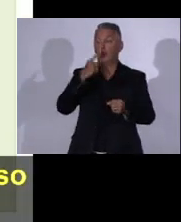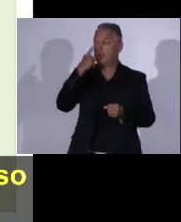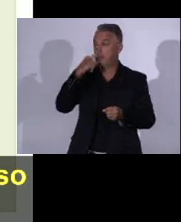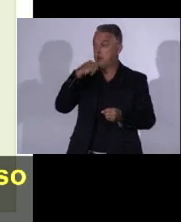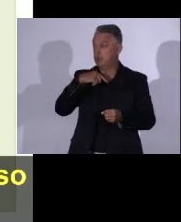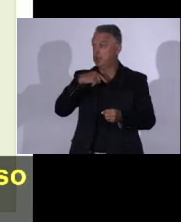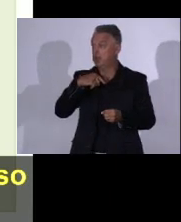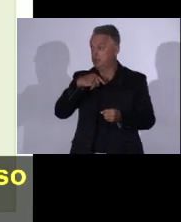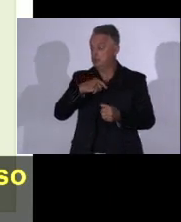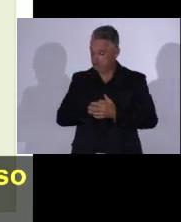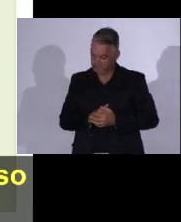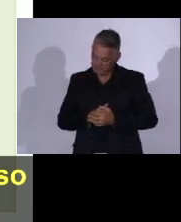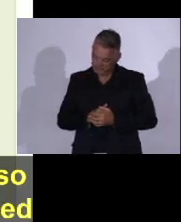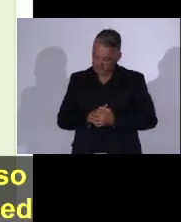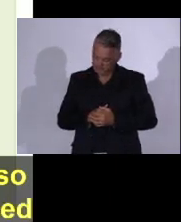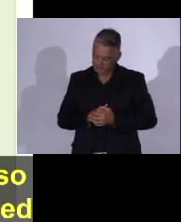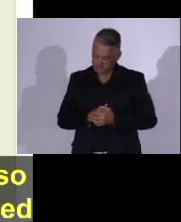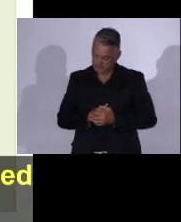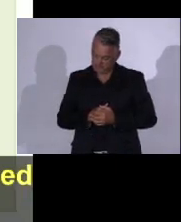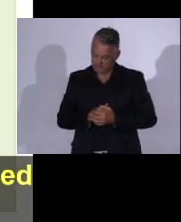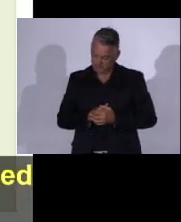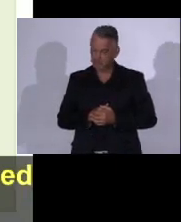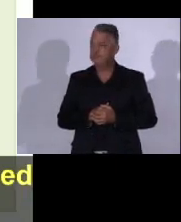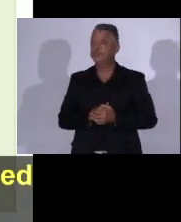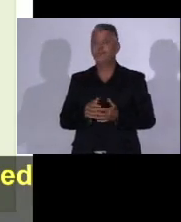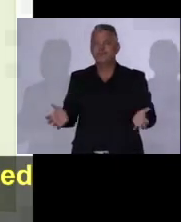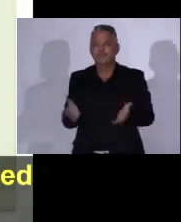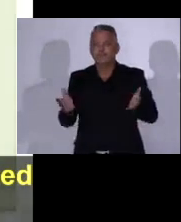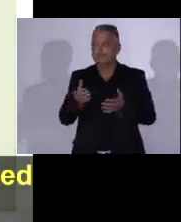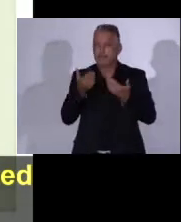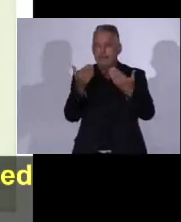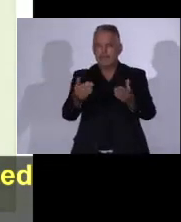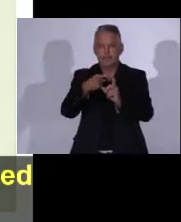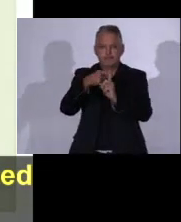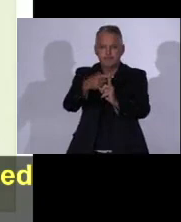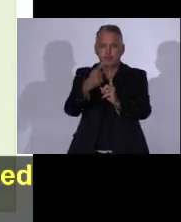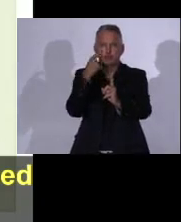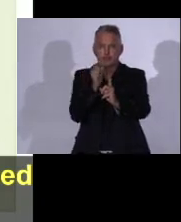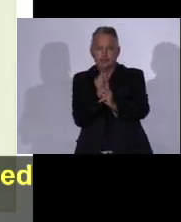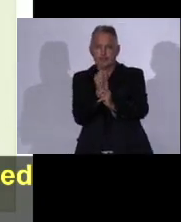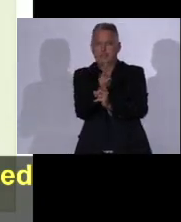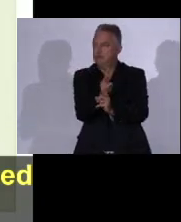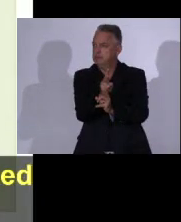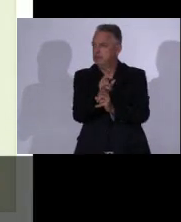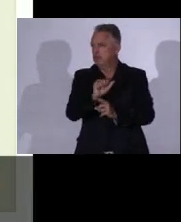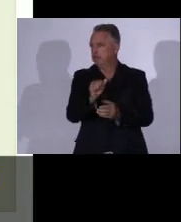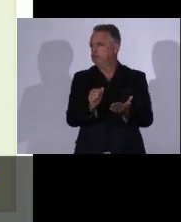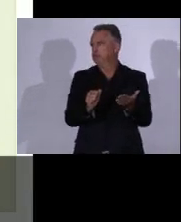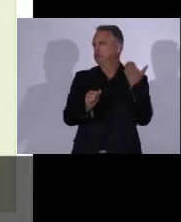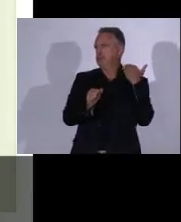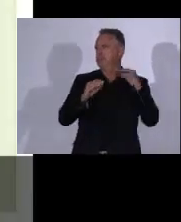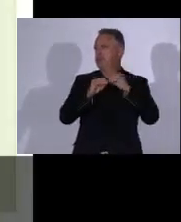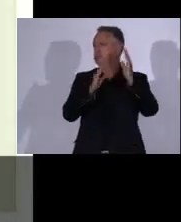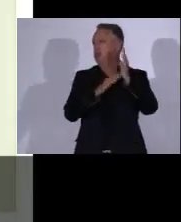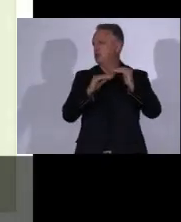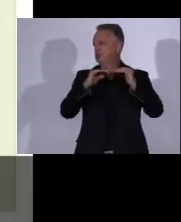Increased activity, social networking, and setting those goals and trying to then beat them. The things we can improve, it's becoming clear as we